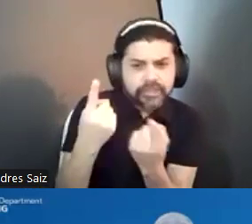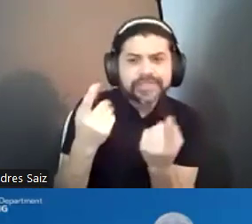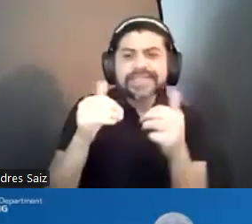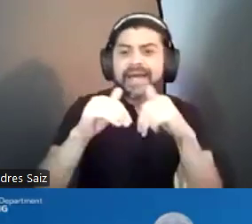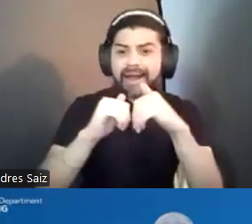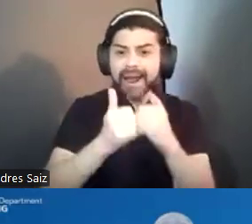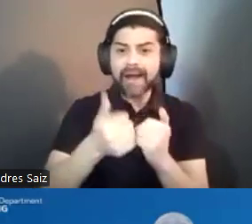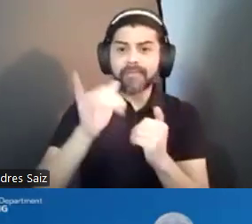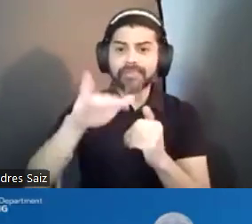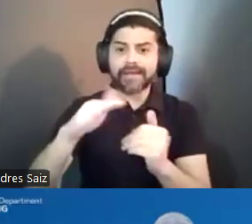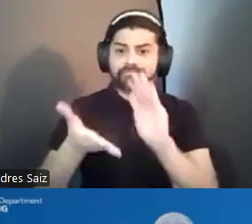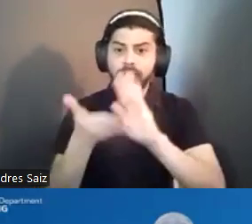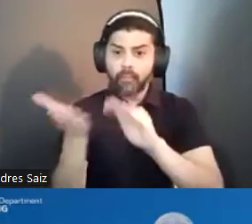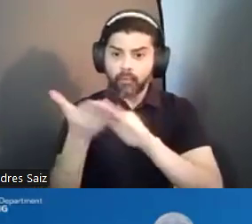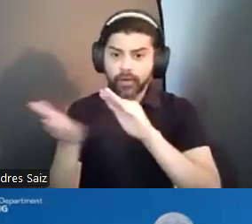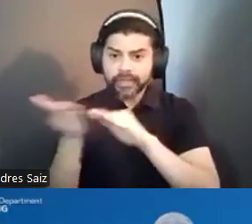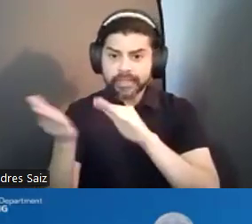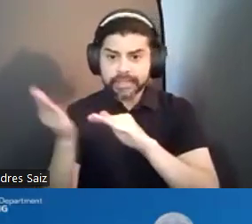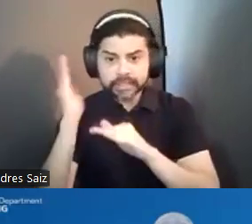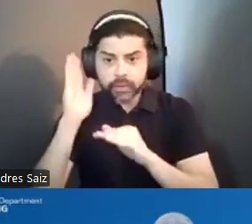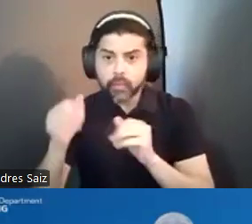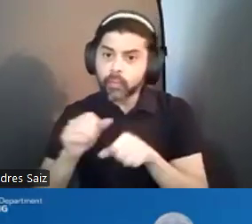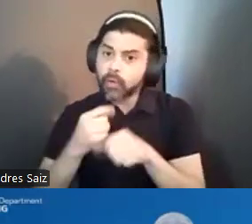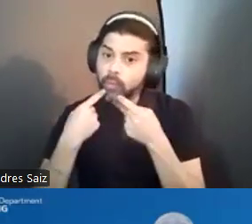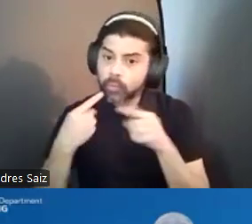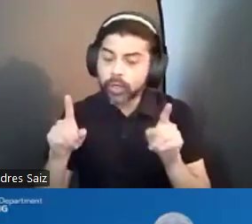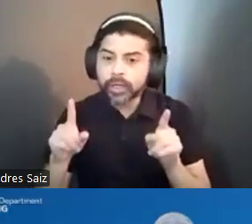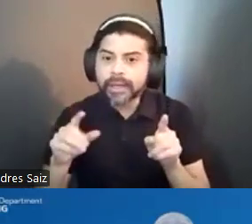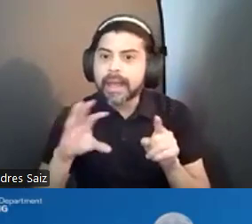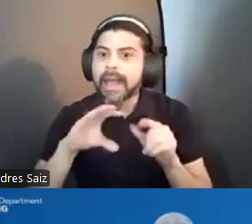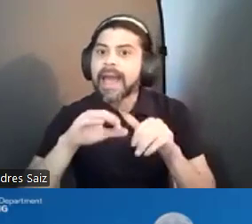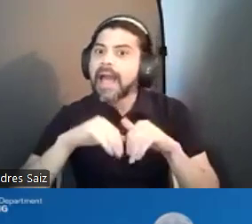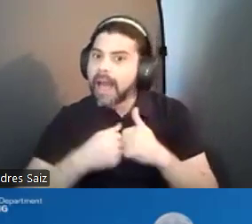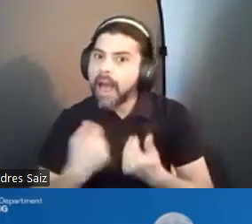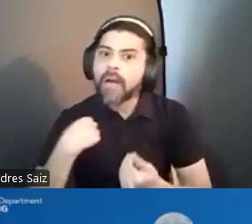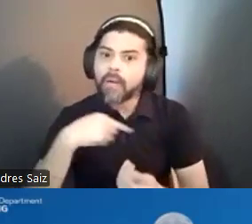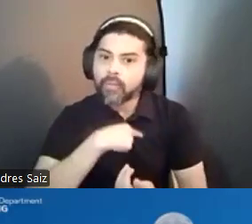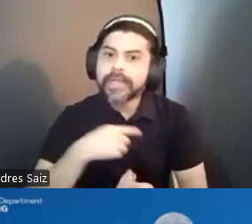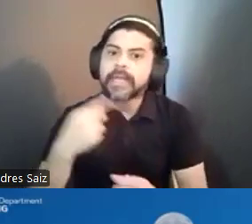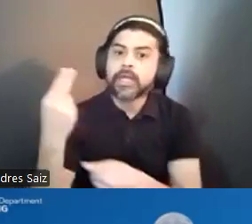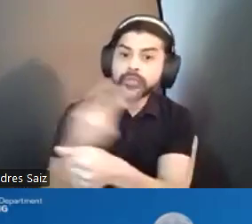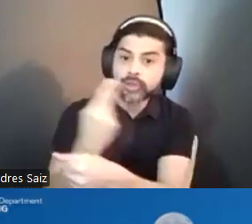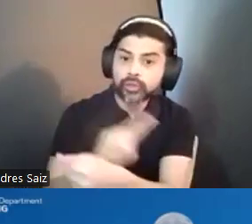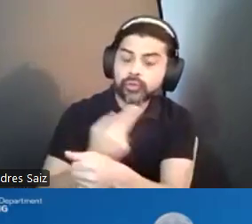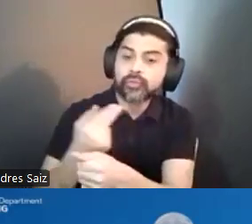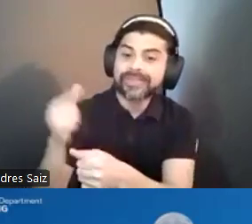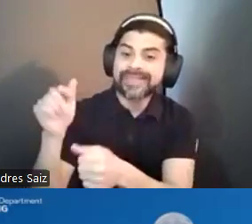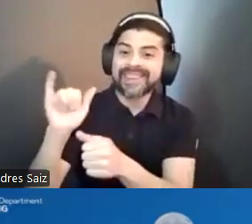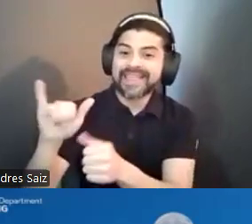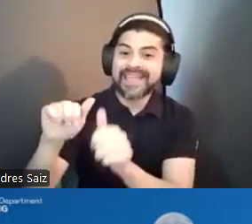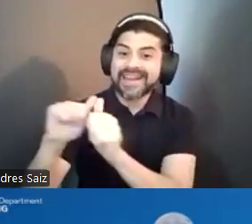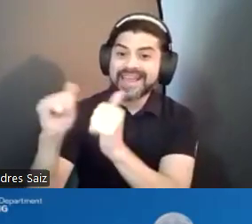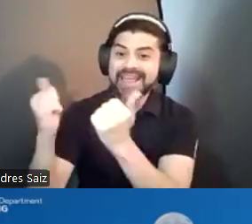work, how we can leverage that new agency, particularly, of course, with our housing initiatives.